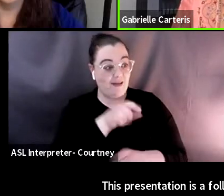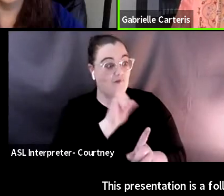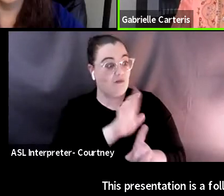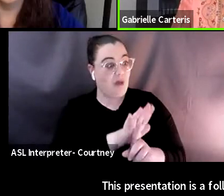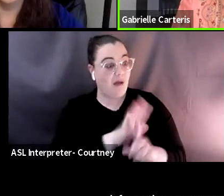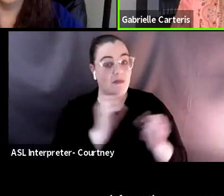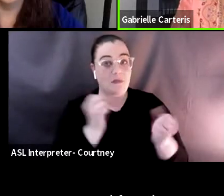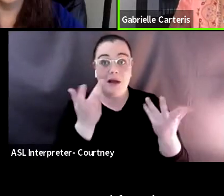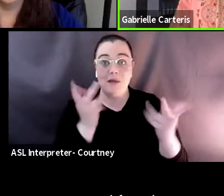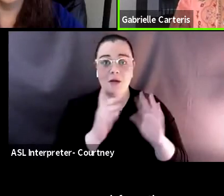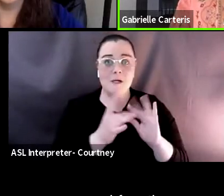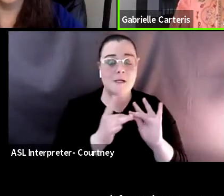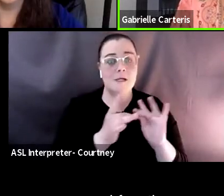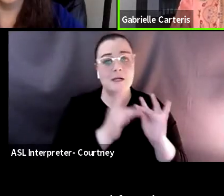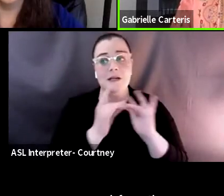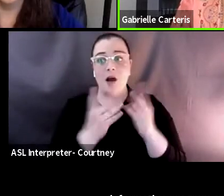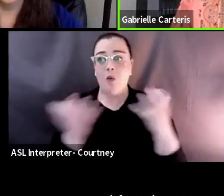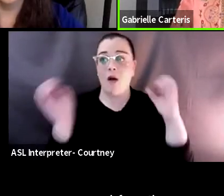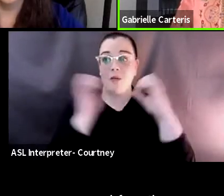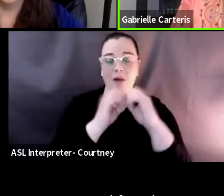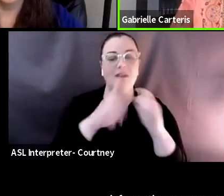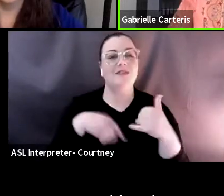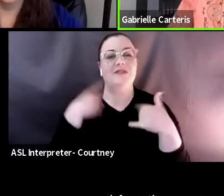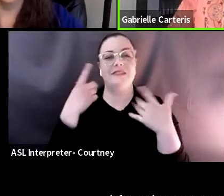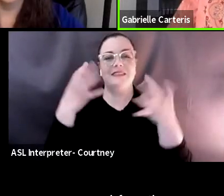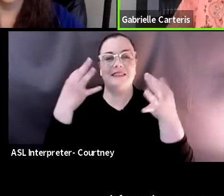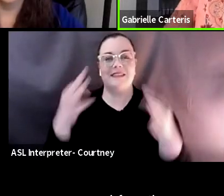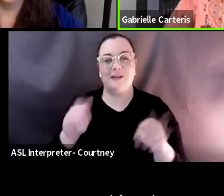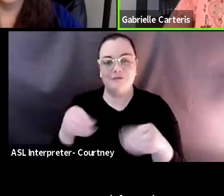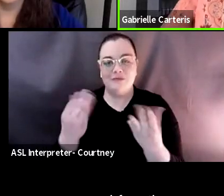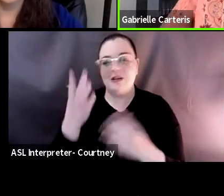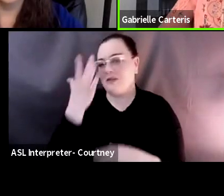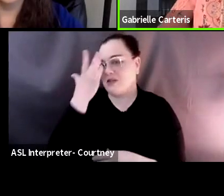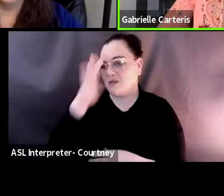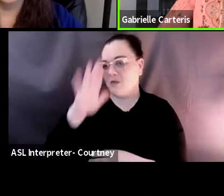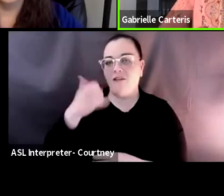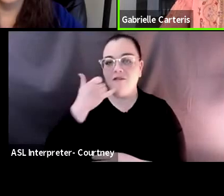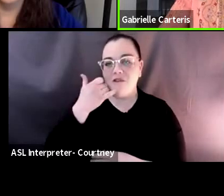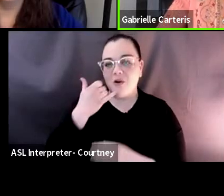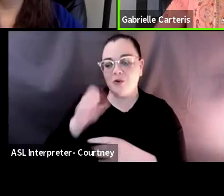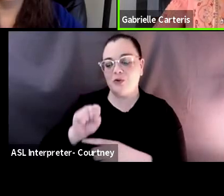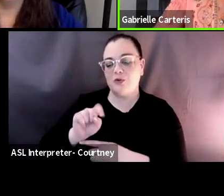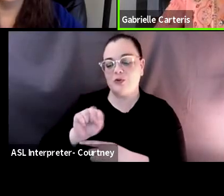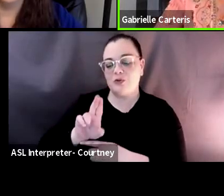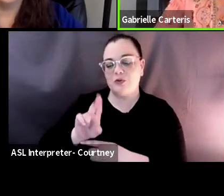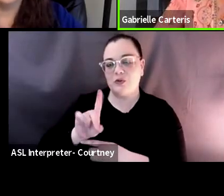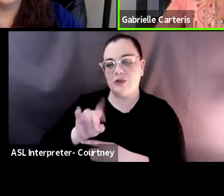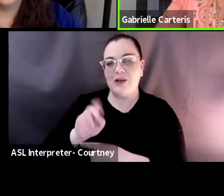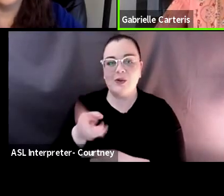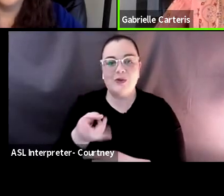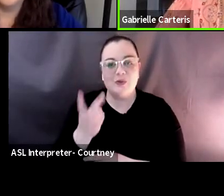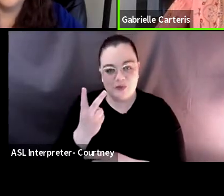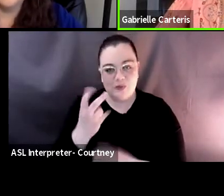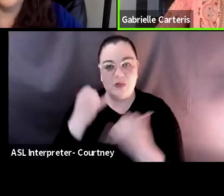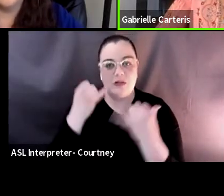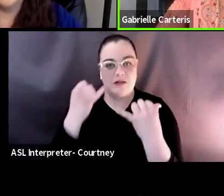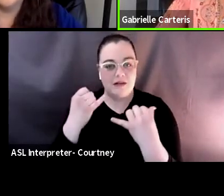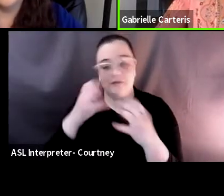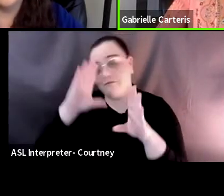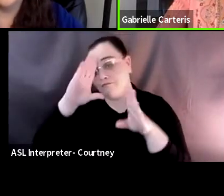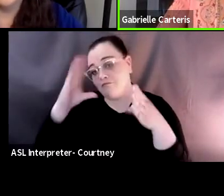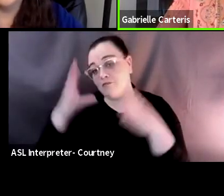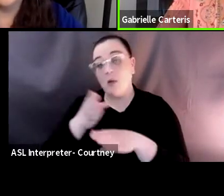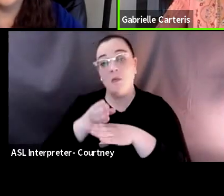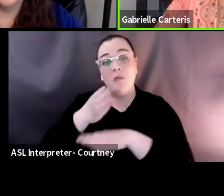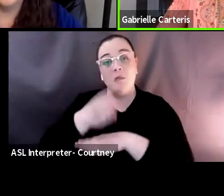happy that we're able to actually go on to do Smartphone Studio 2. We're going to present a look into the post-production process for each of you who